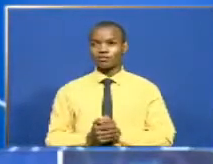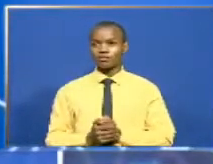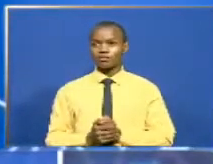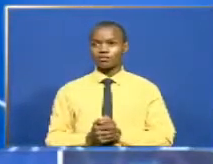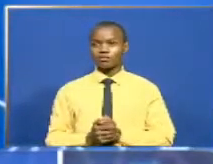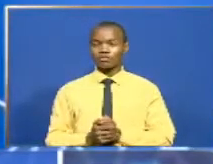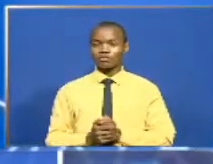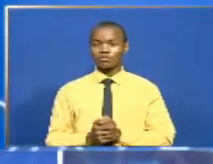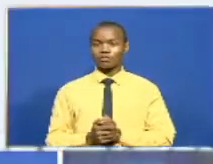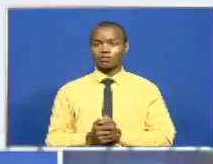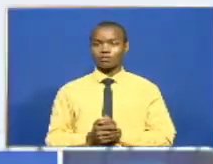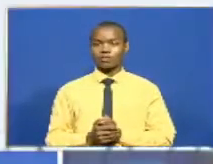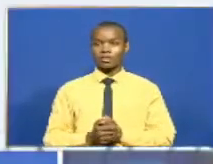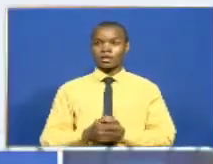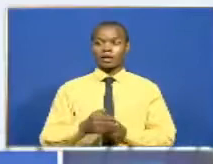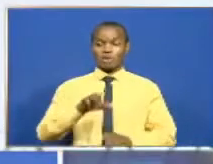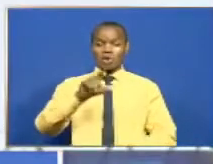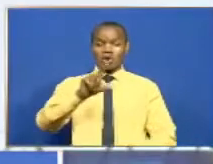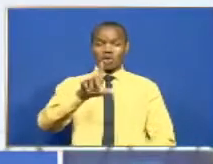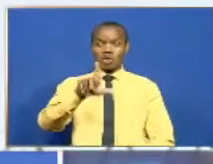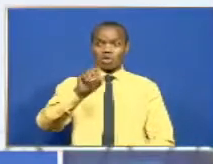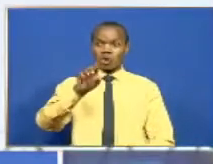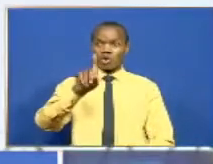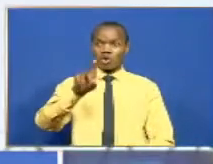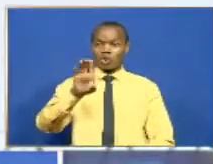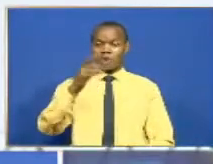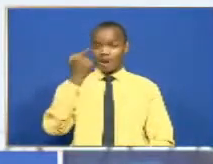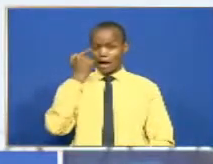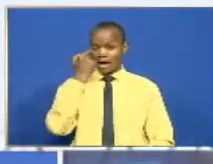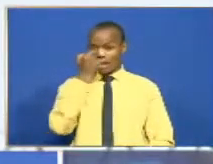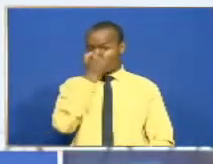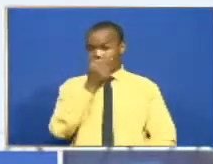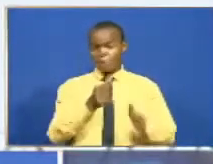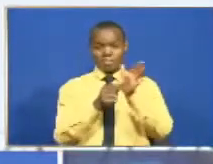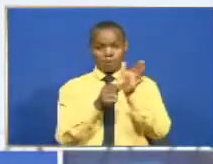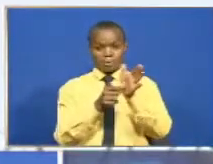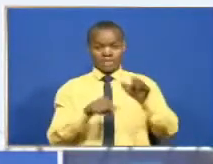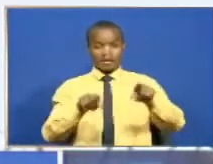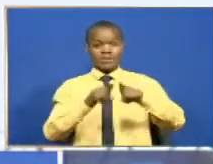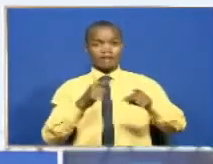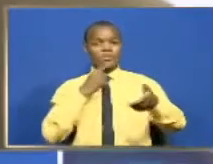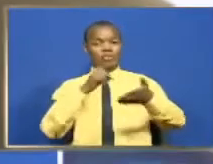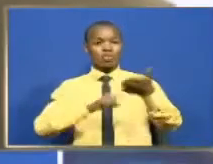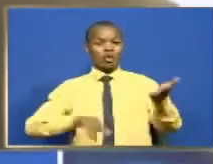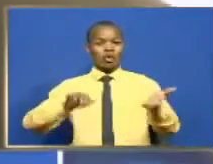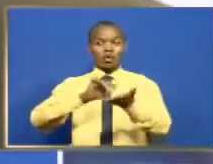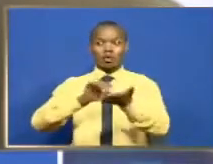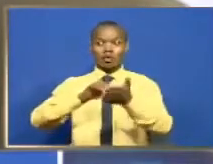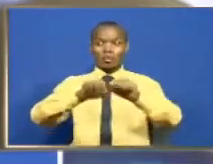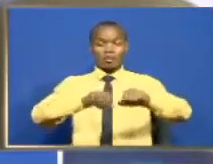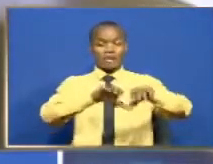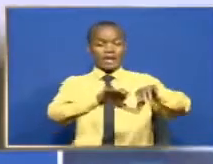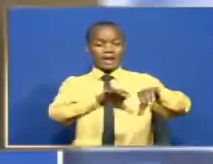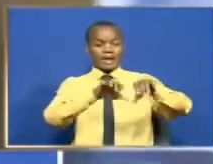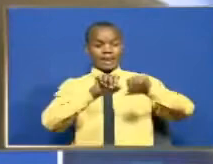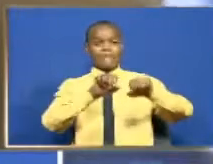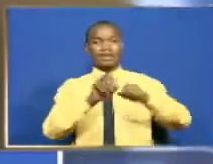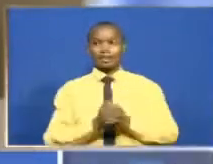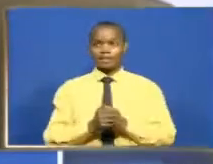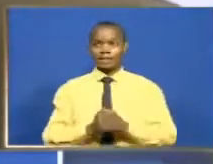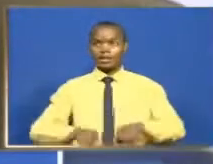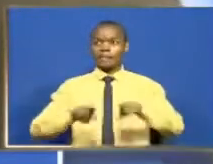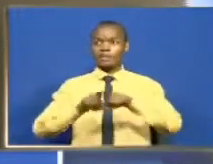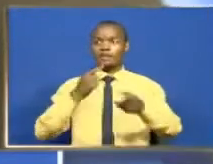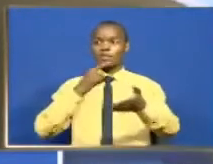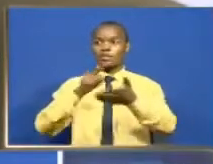Obeto noted that glaucoma was among the common eye problems, saying in some instances it can be inherited. He singled out